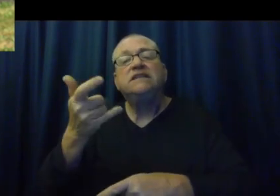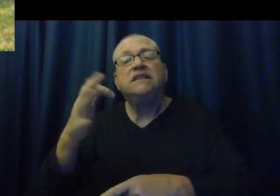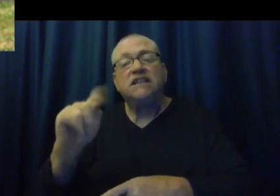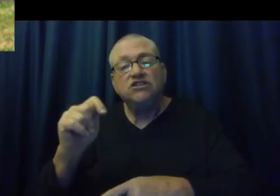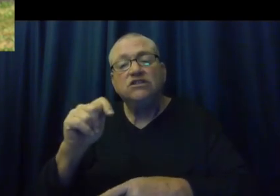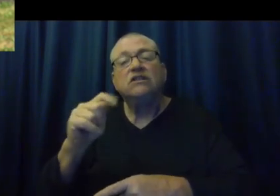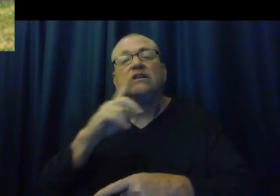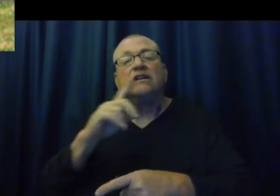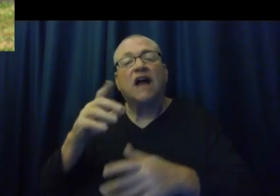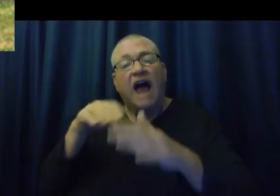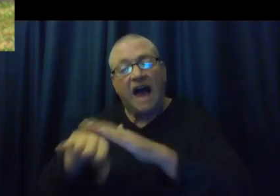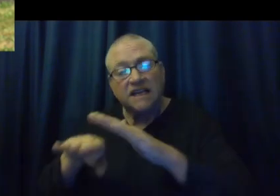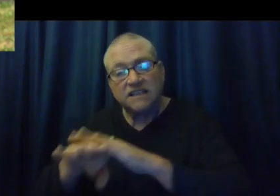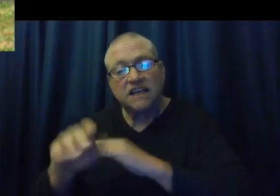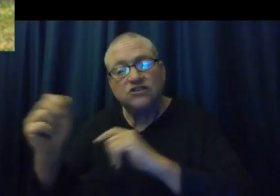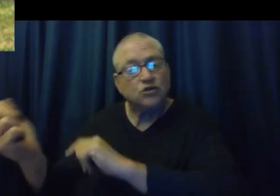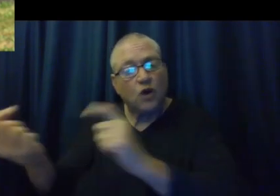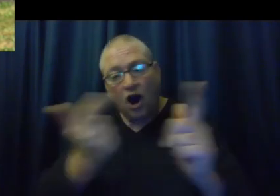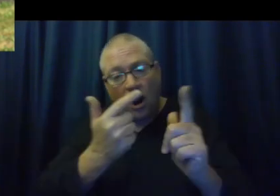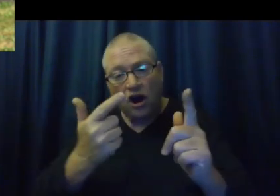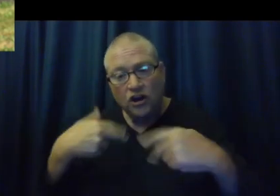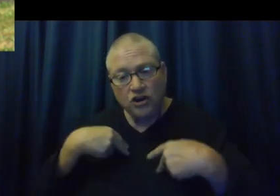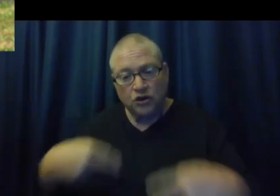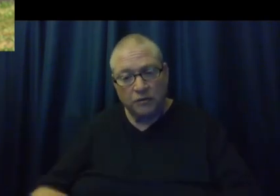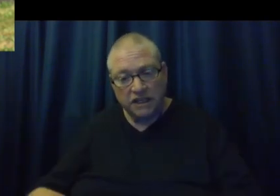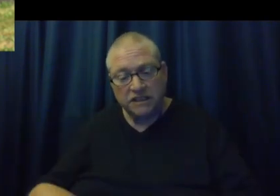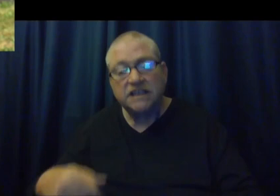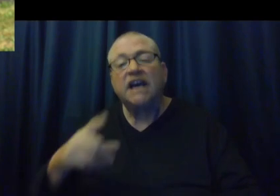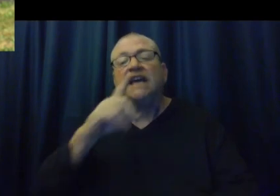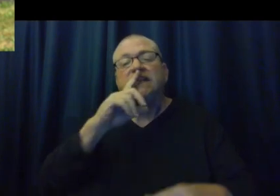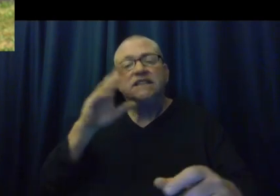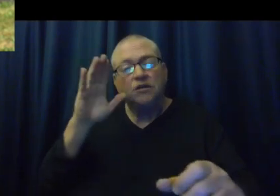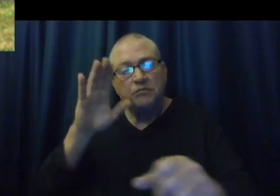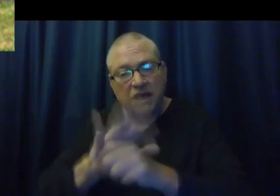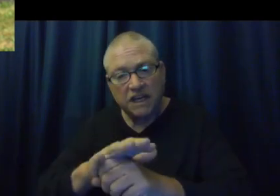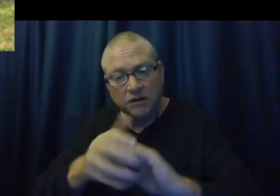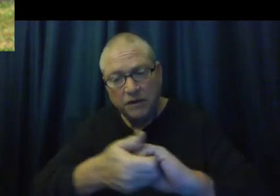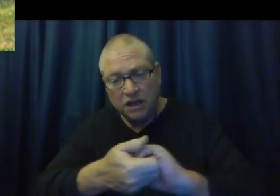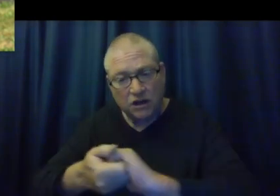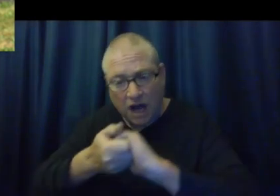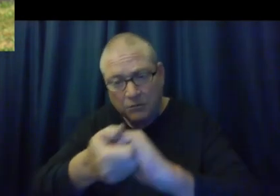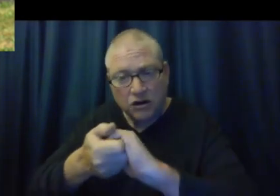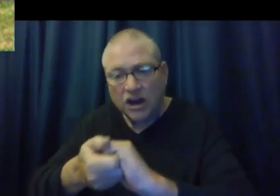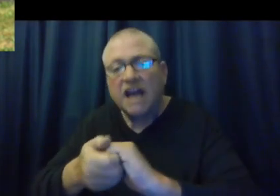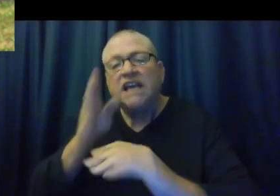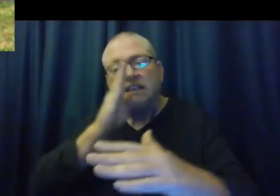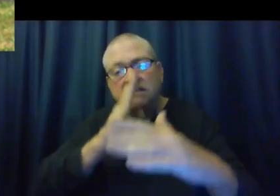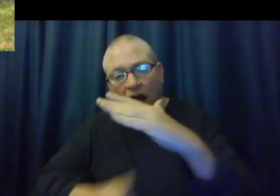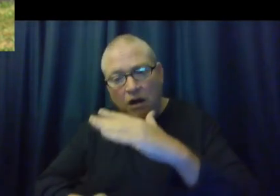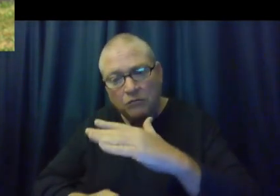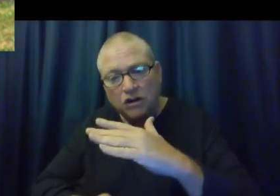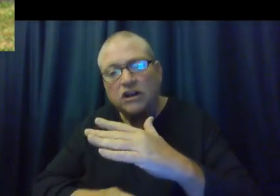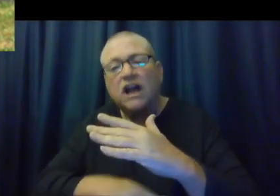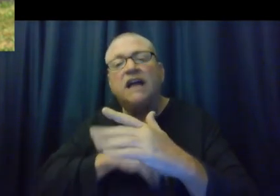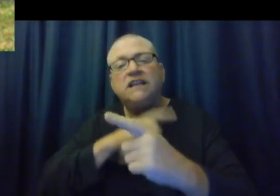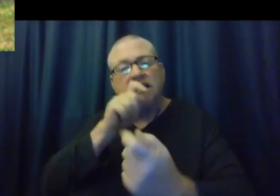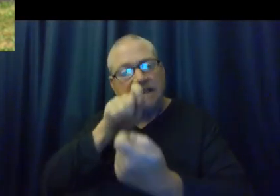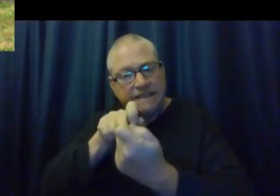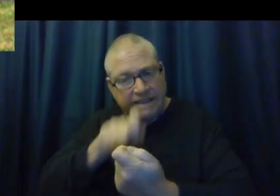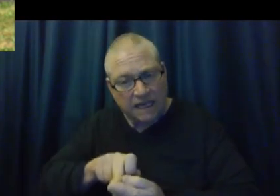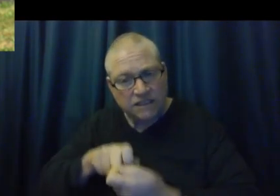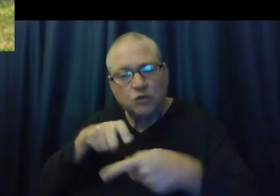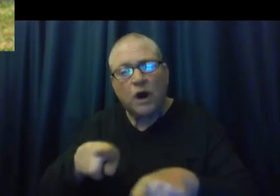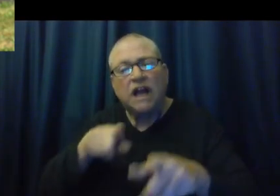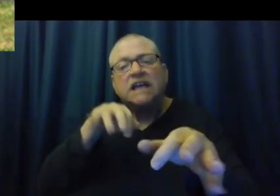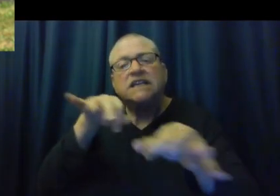accessible digital technologies to all humans. He is committed to being a collaborative coworker and strives to be humble and